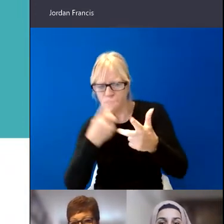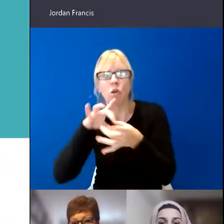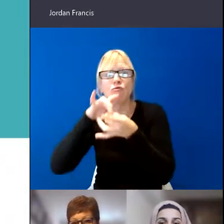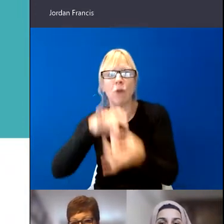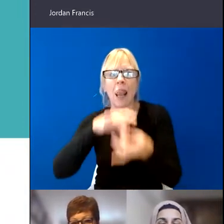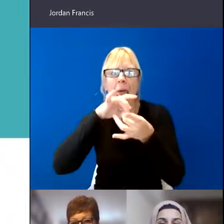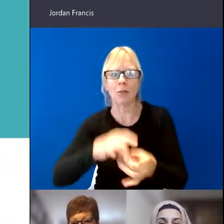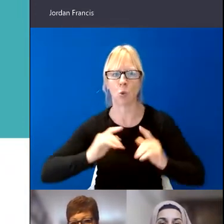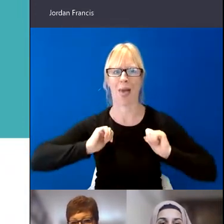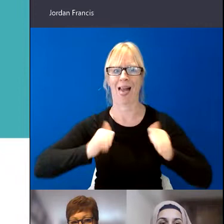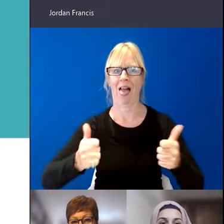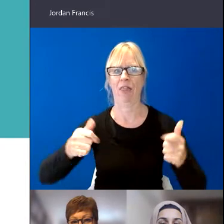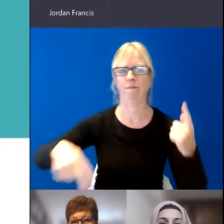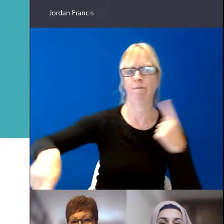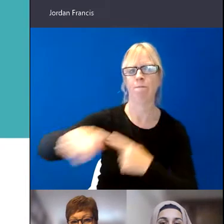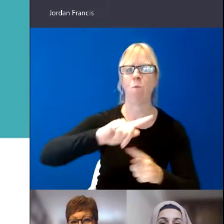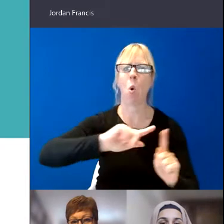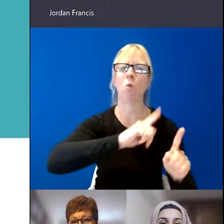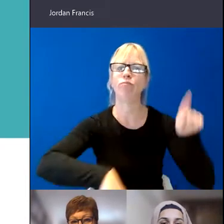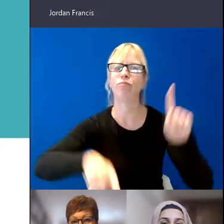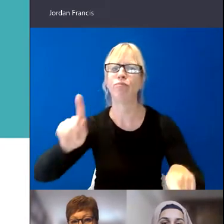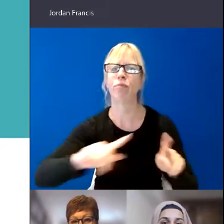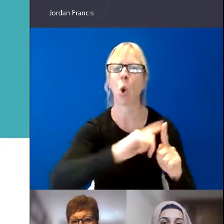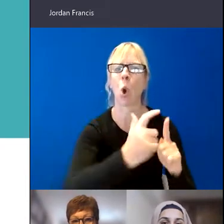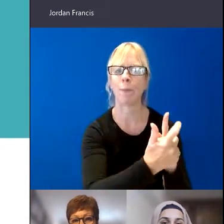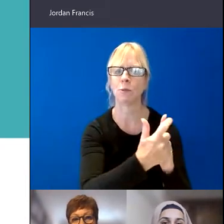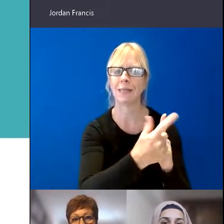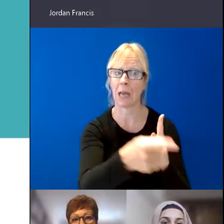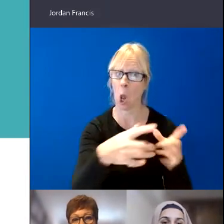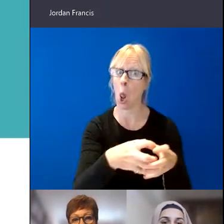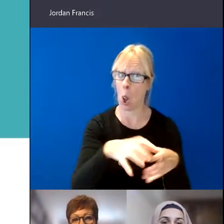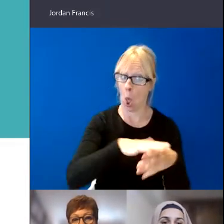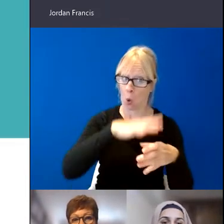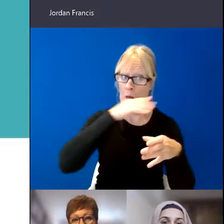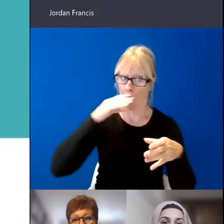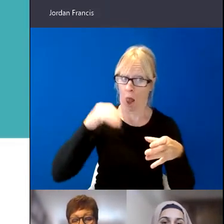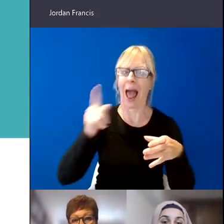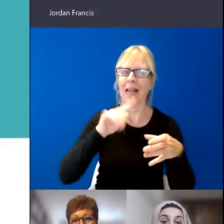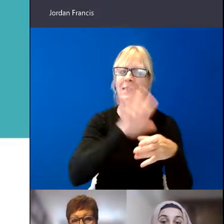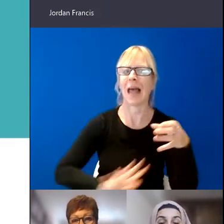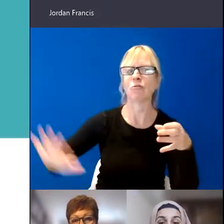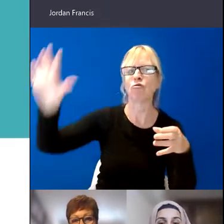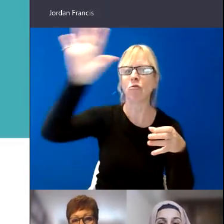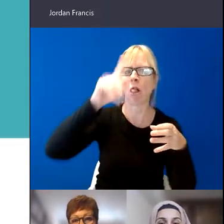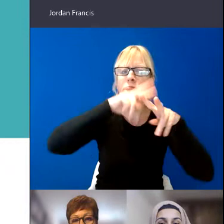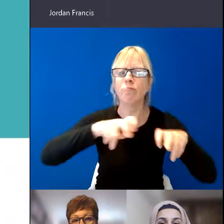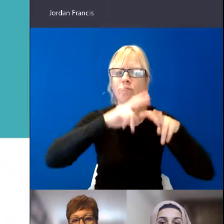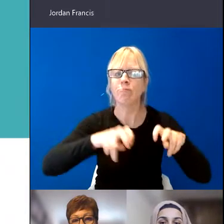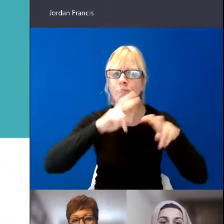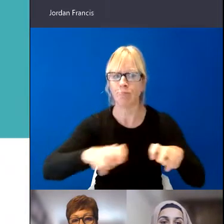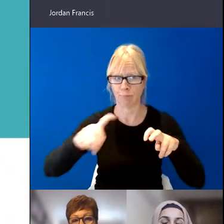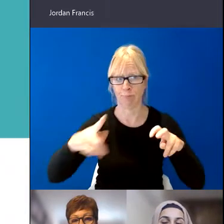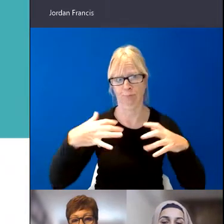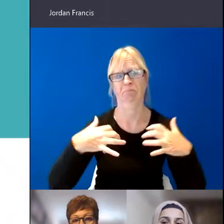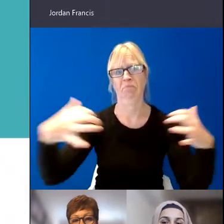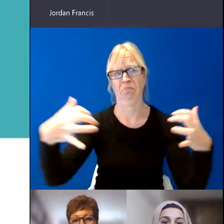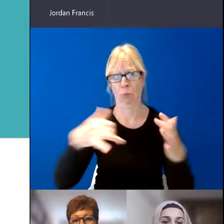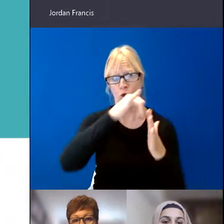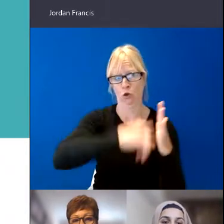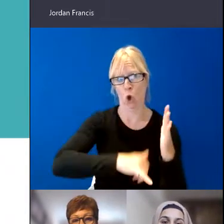issues affecting communities, both locally and nationally. The findings from these key public health documents will shape how